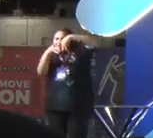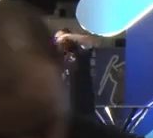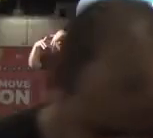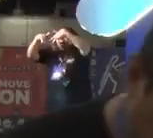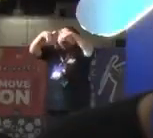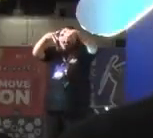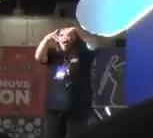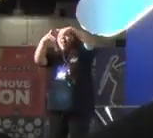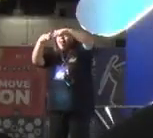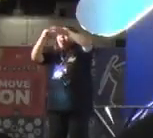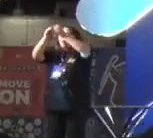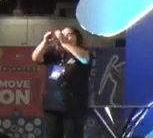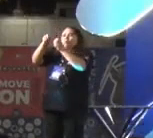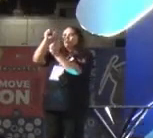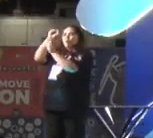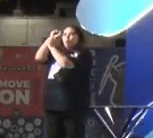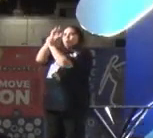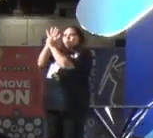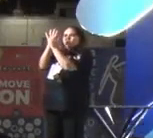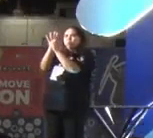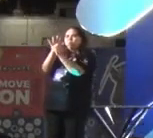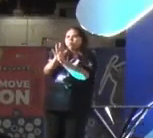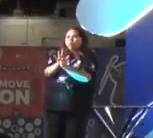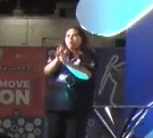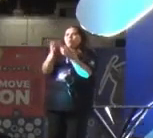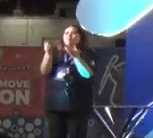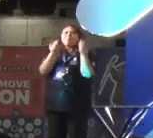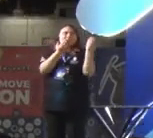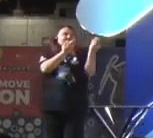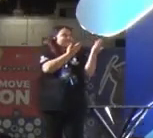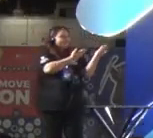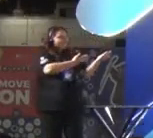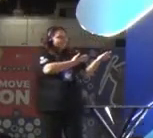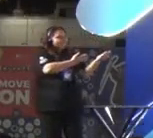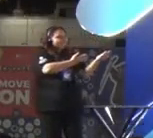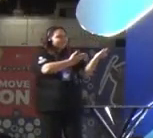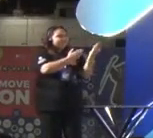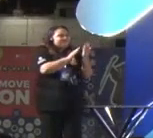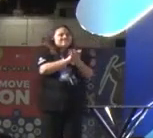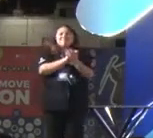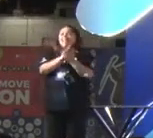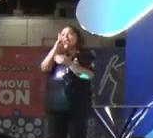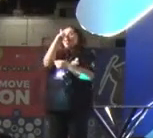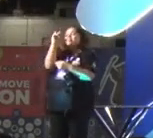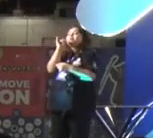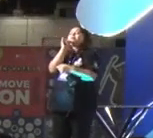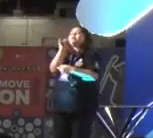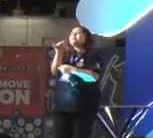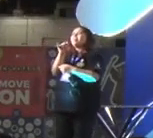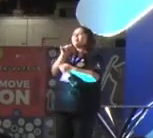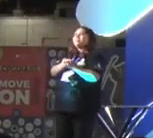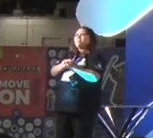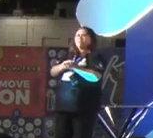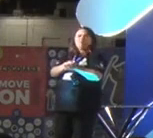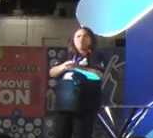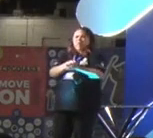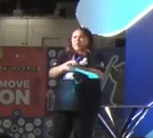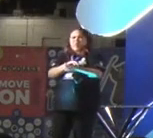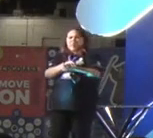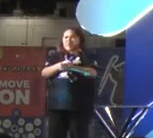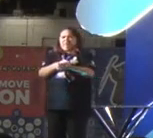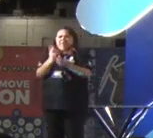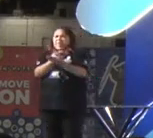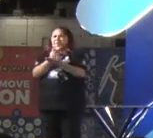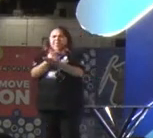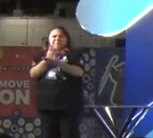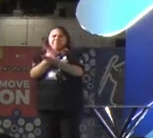here in this illustration. And at the time, people said, no, this is not right. This is not how we should teach science